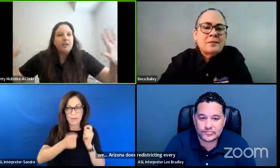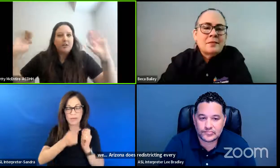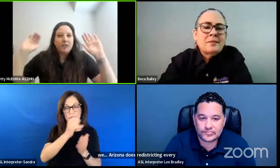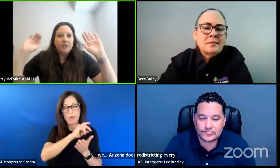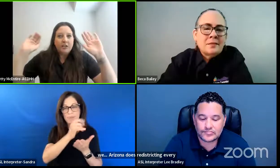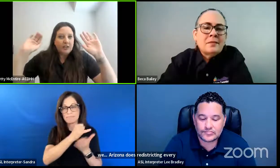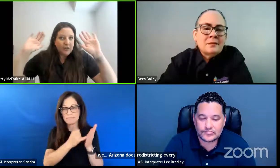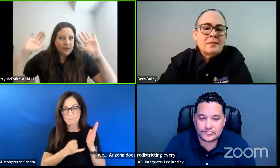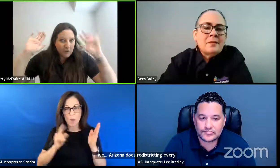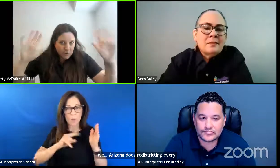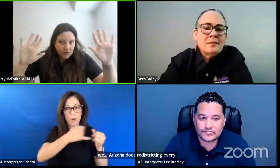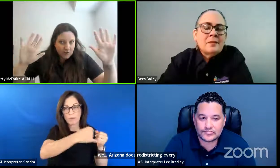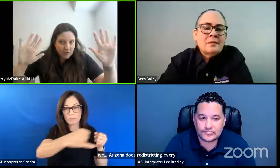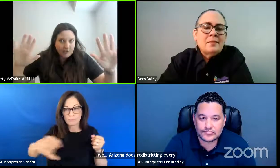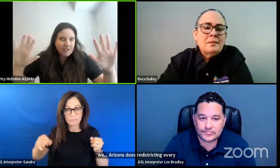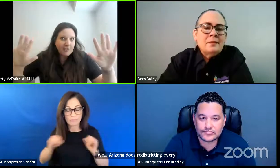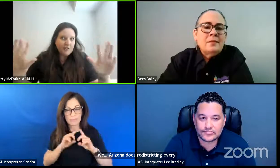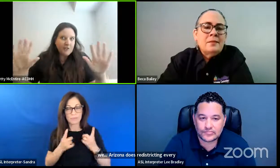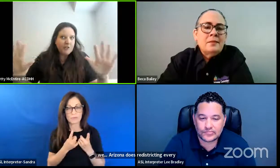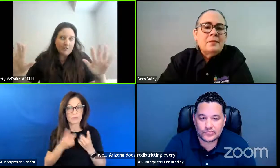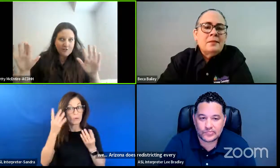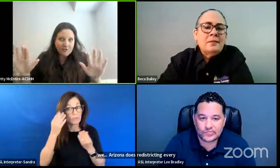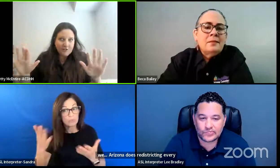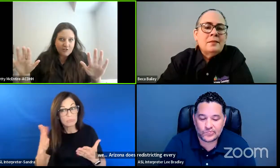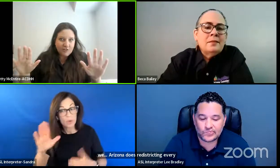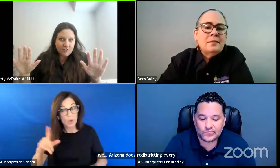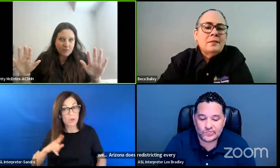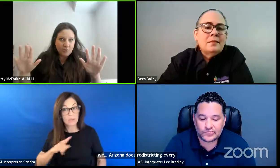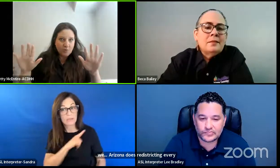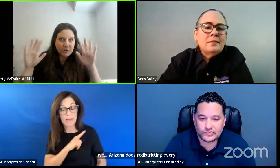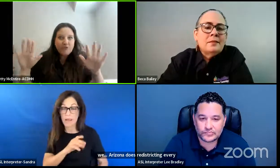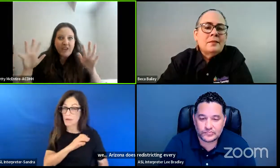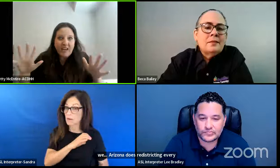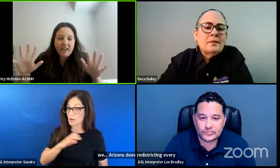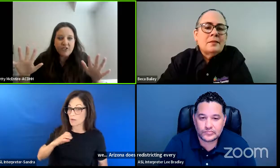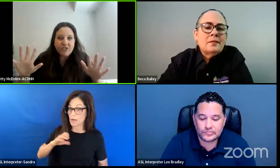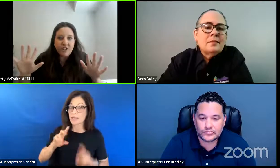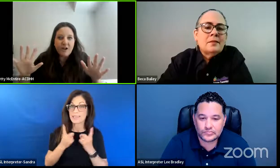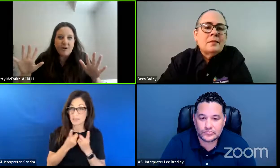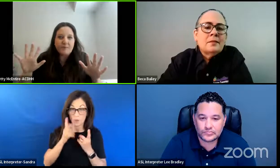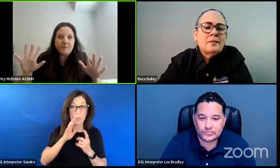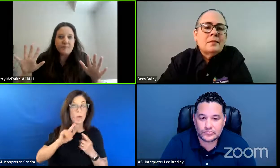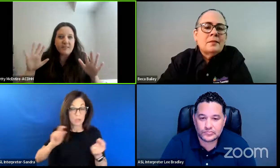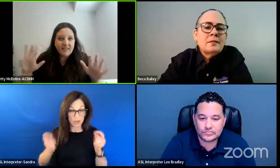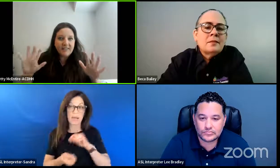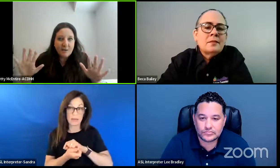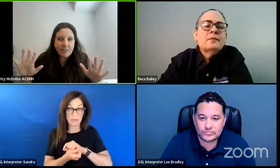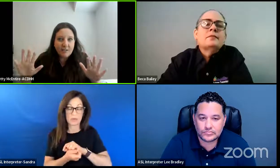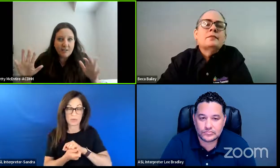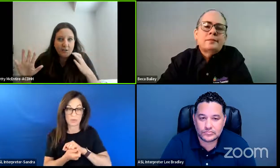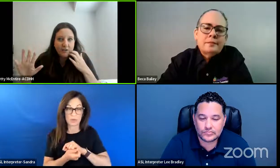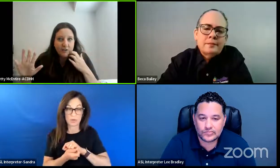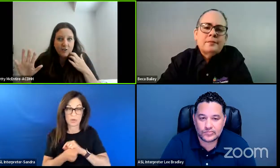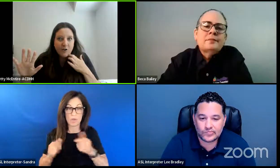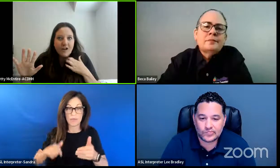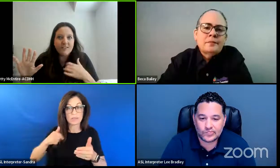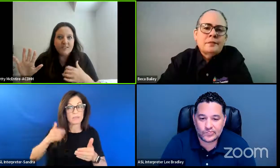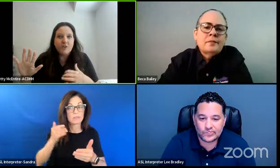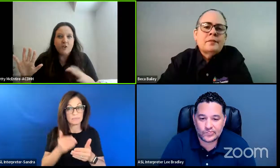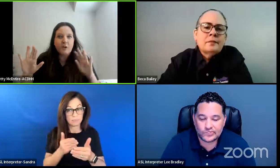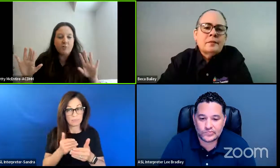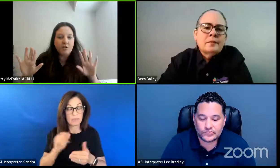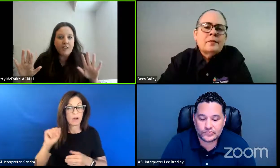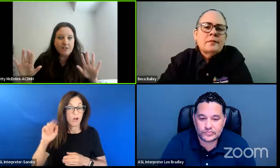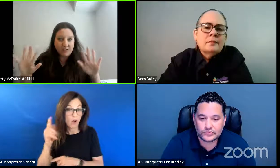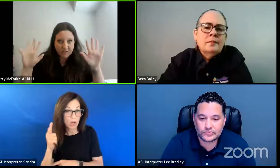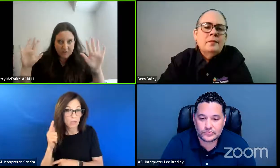everybody, your legislative and congressional district will change this coming, August